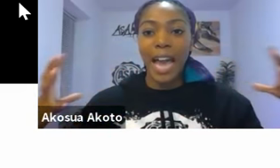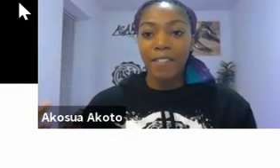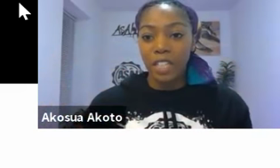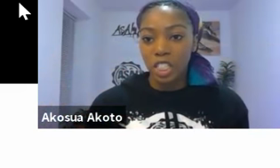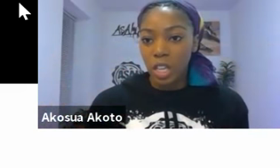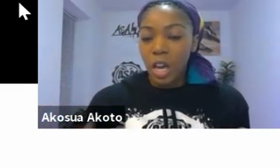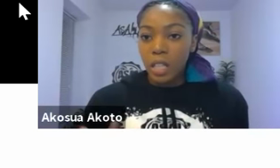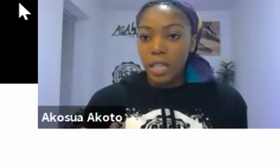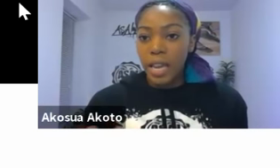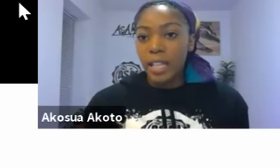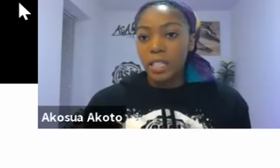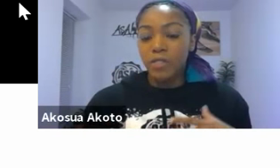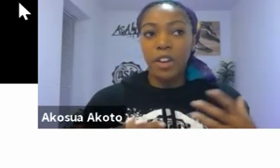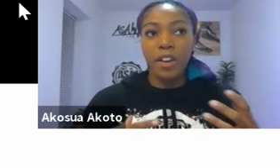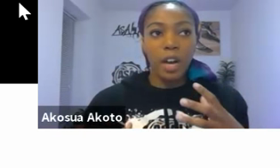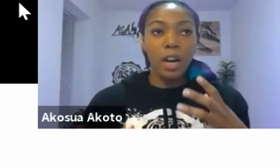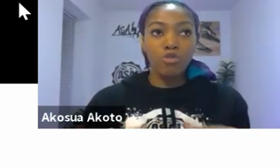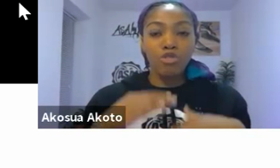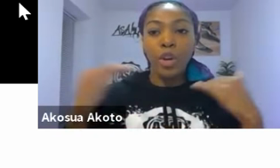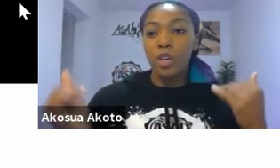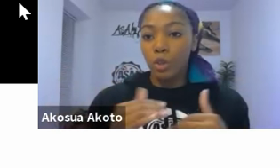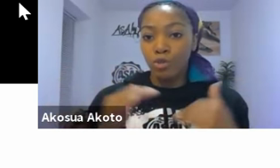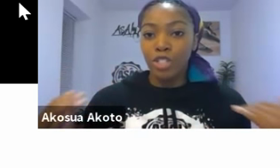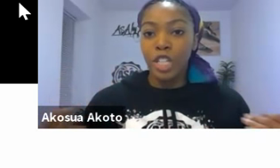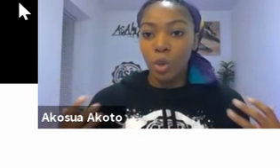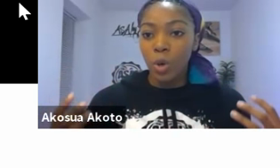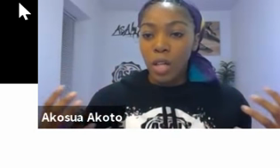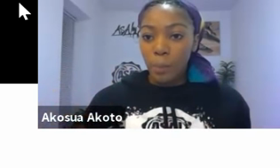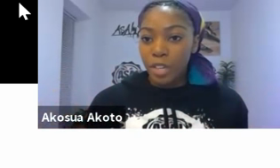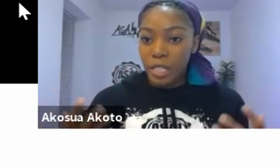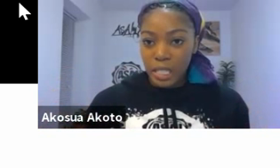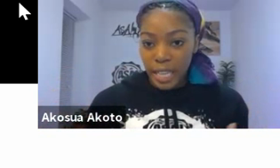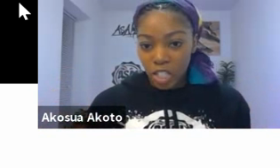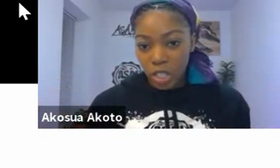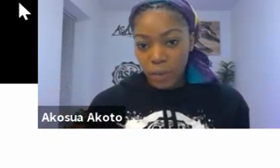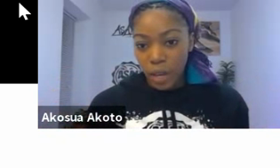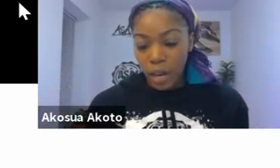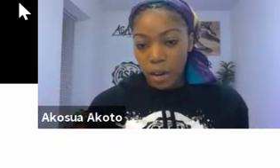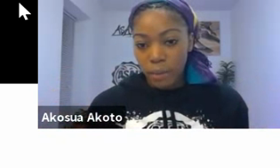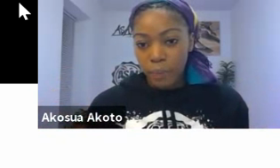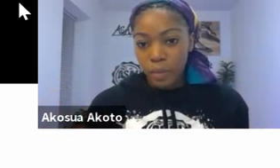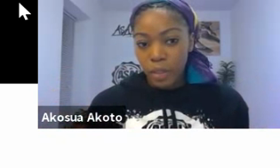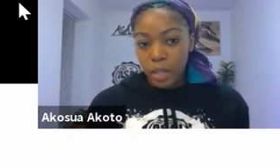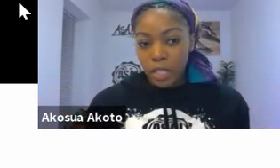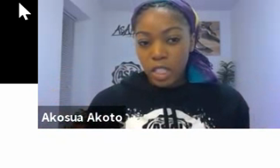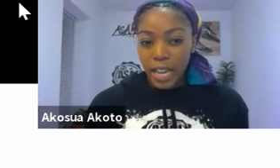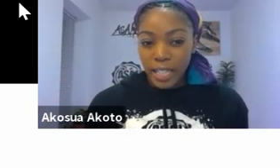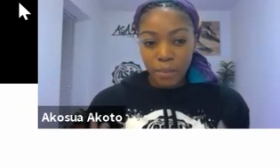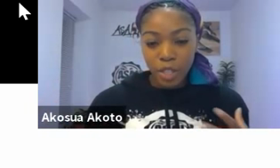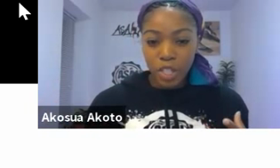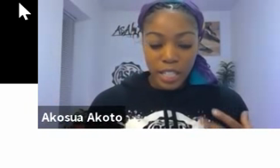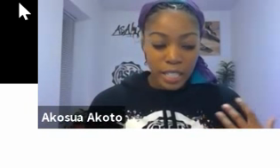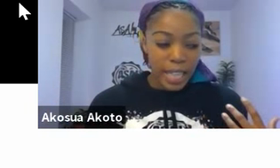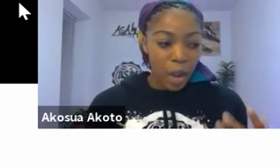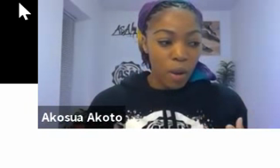very lavish thing, this very royal or regal presentation. China,